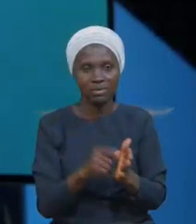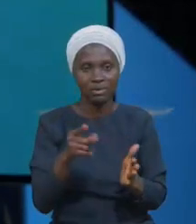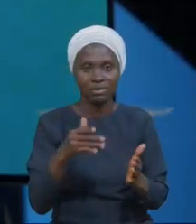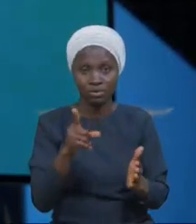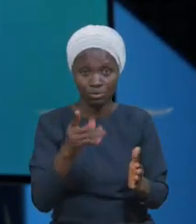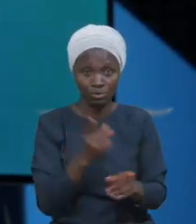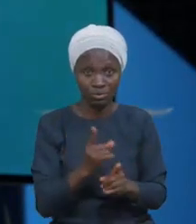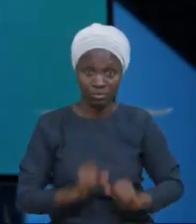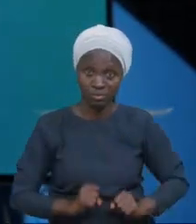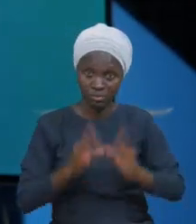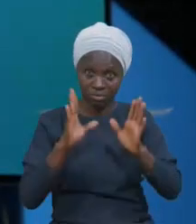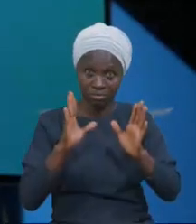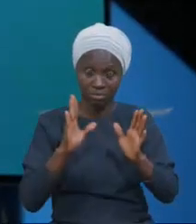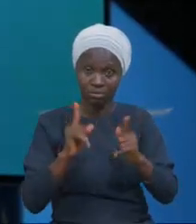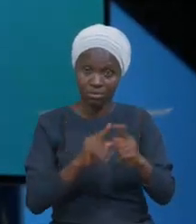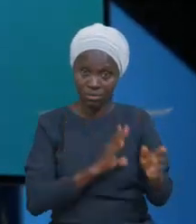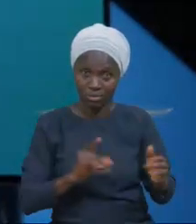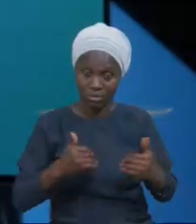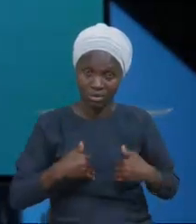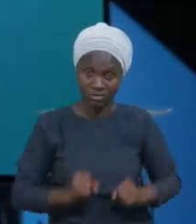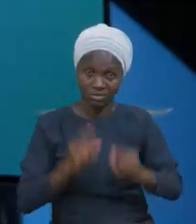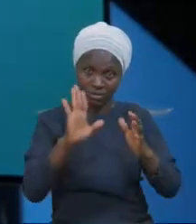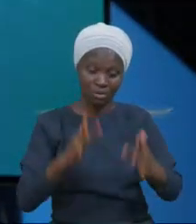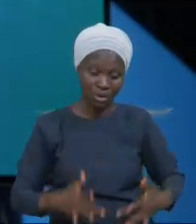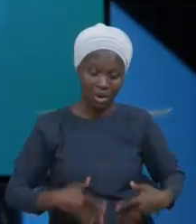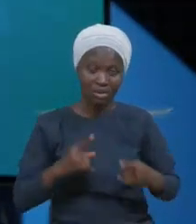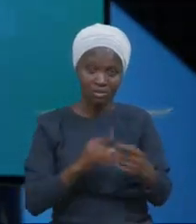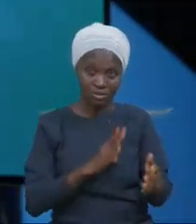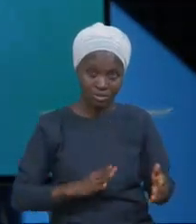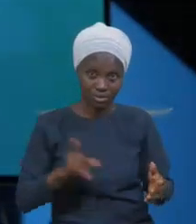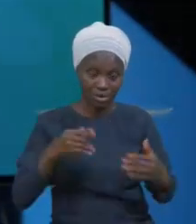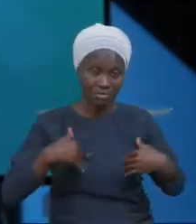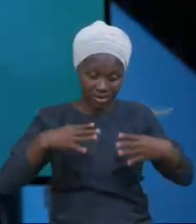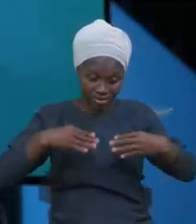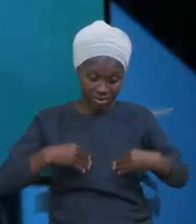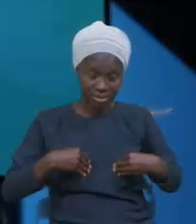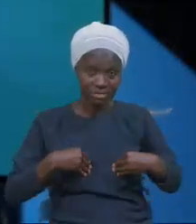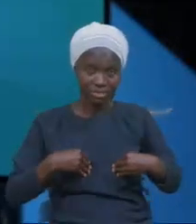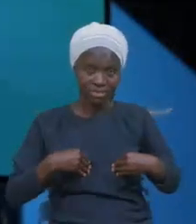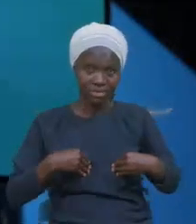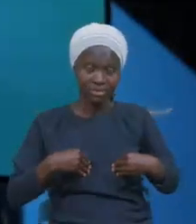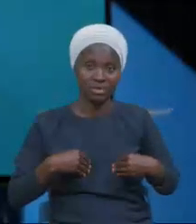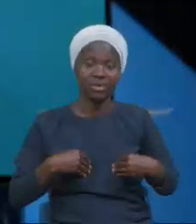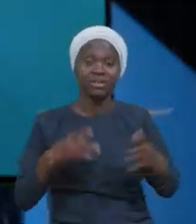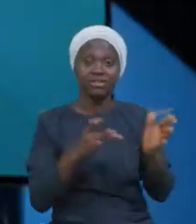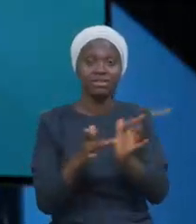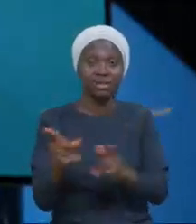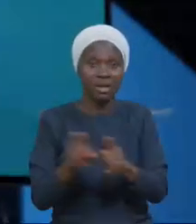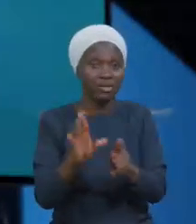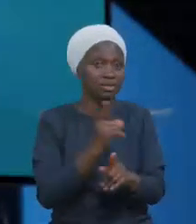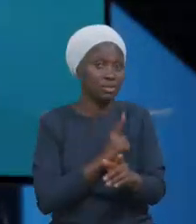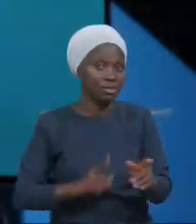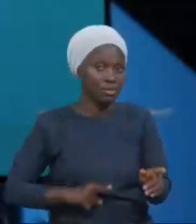life to Christ. You've accepted Jesus as your Lord and personal Savior. Whether you're on Facebook, on Twitter,